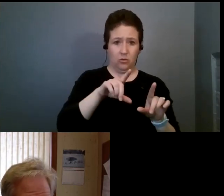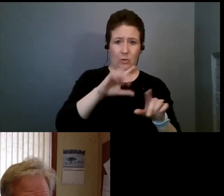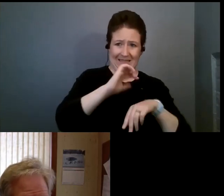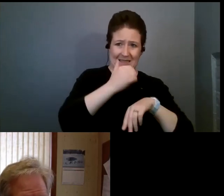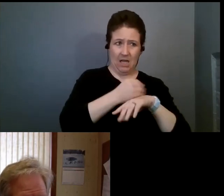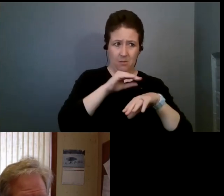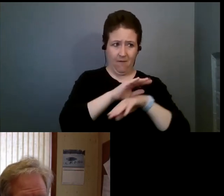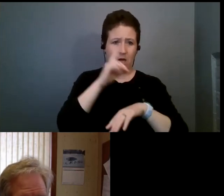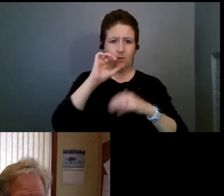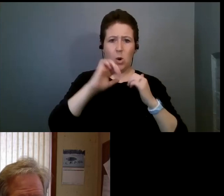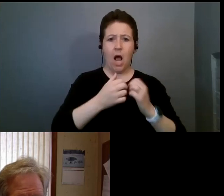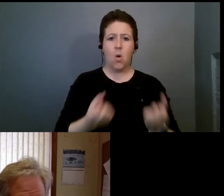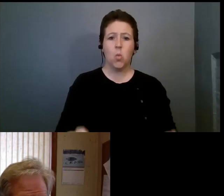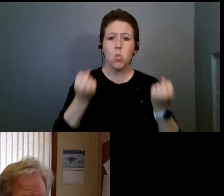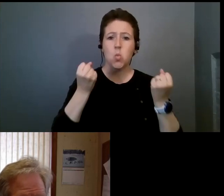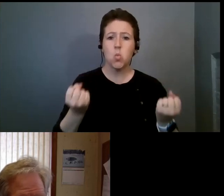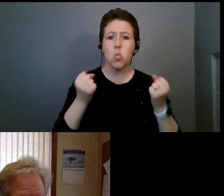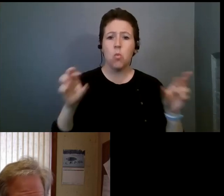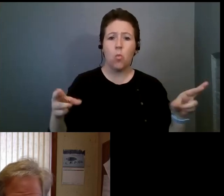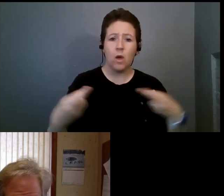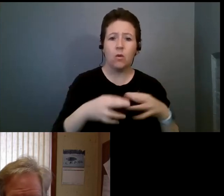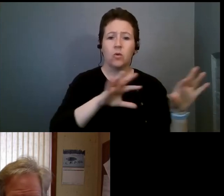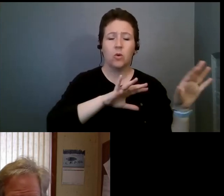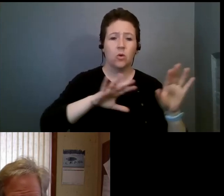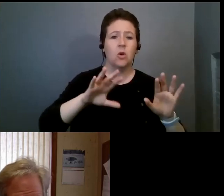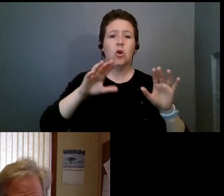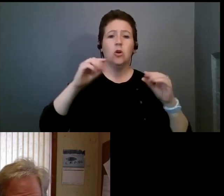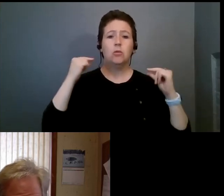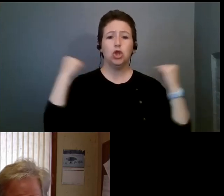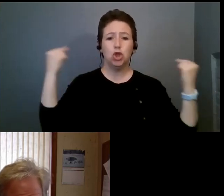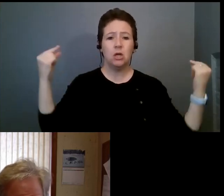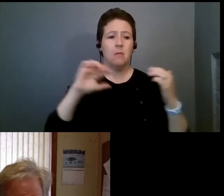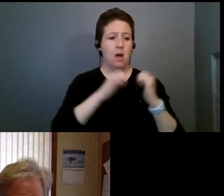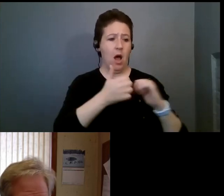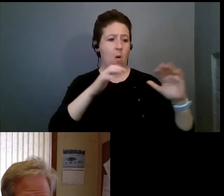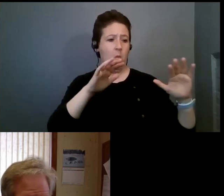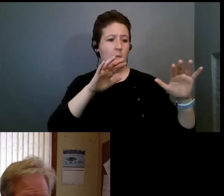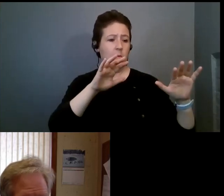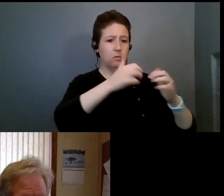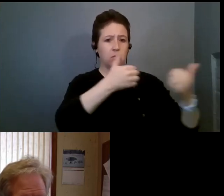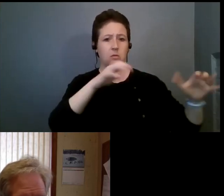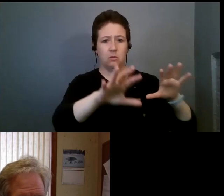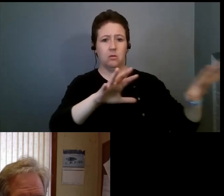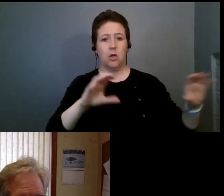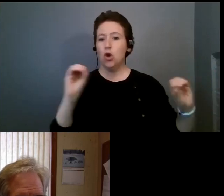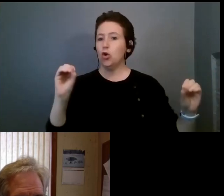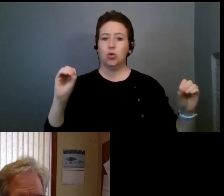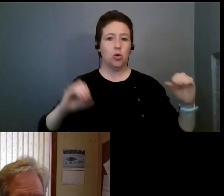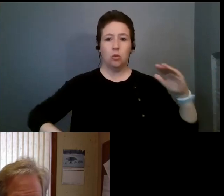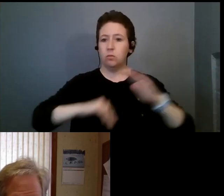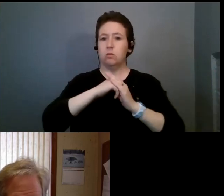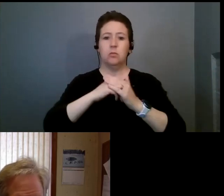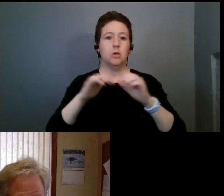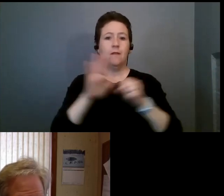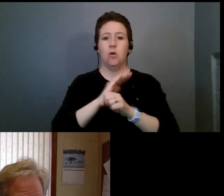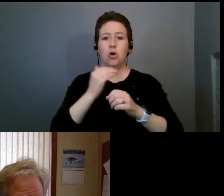and our workout facilities to accommodate social distancing as well. So there's no full capacity in